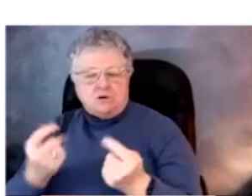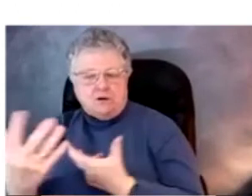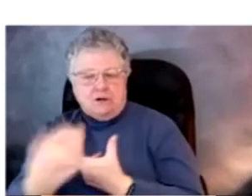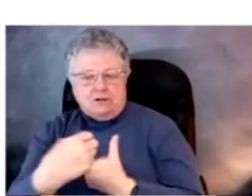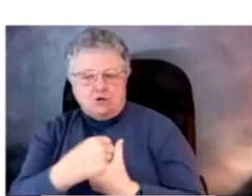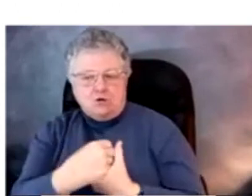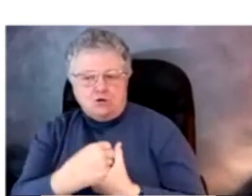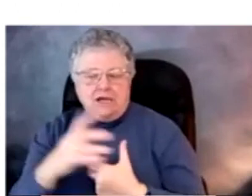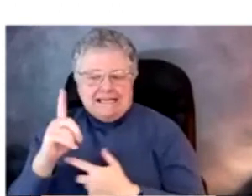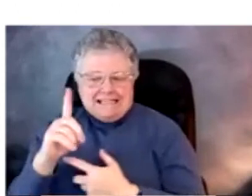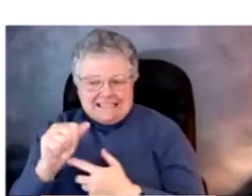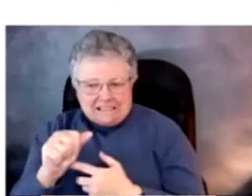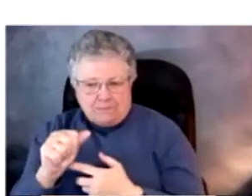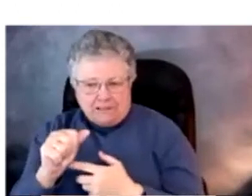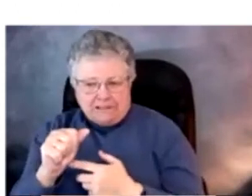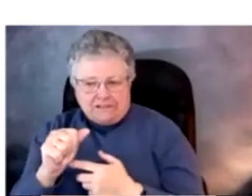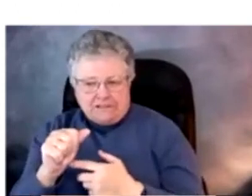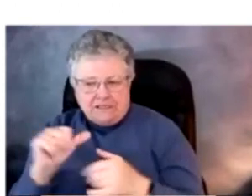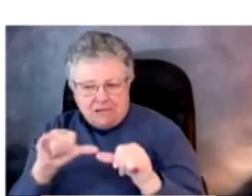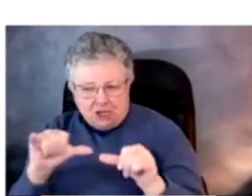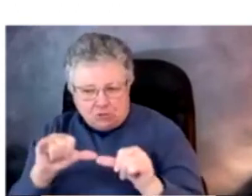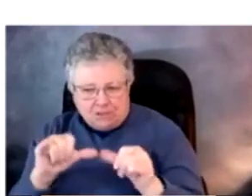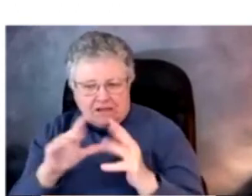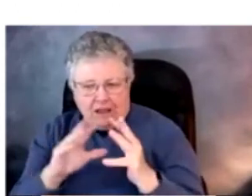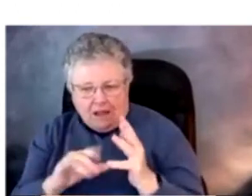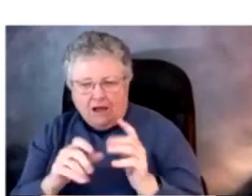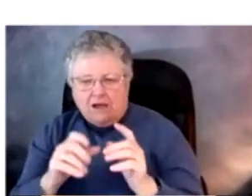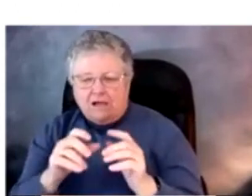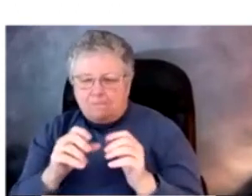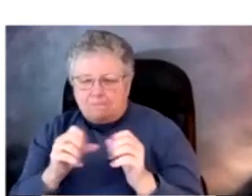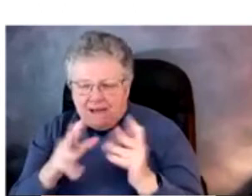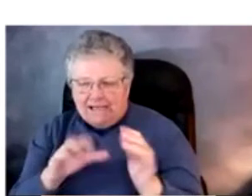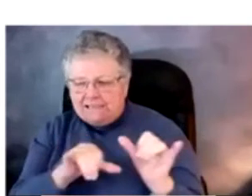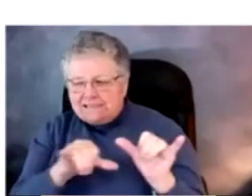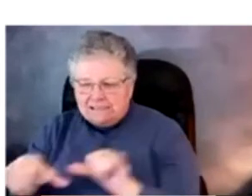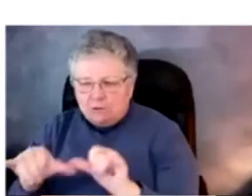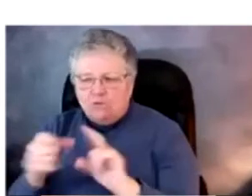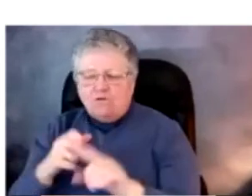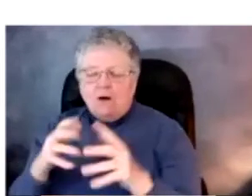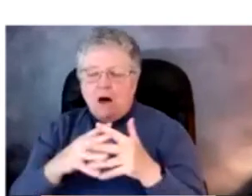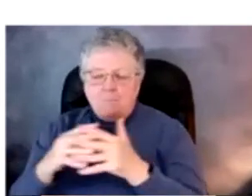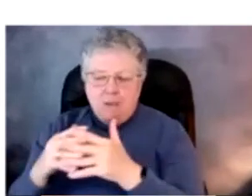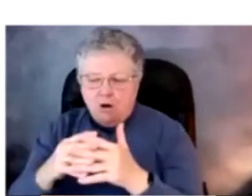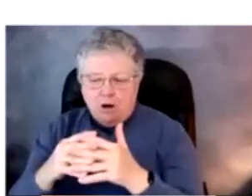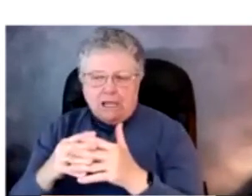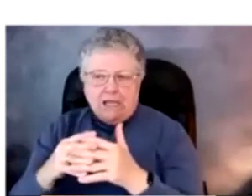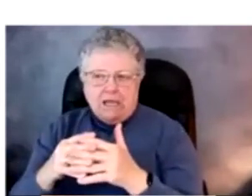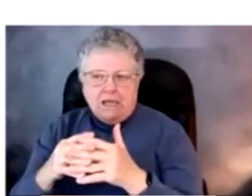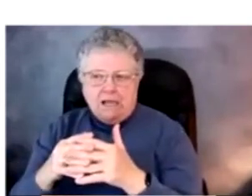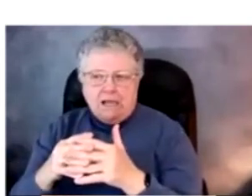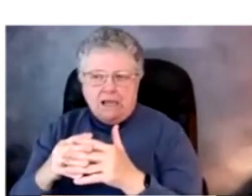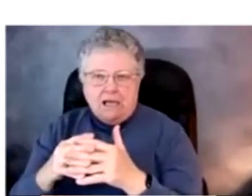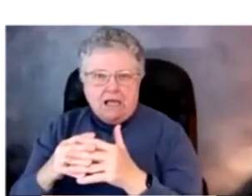them, that the American Community Census survey as part of the US